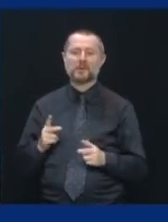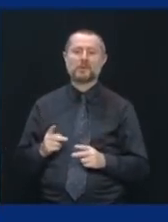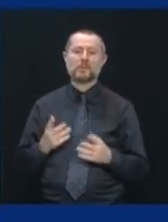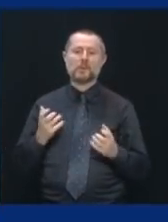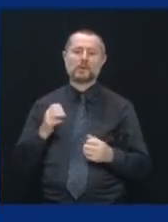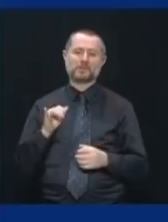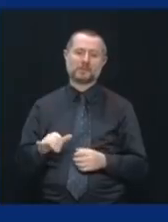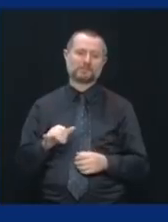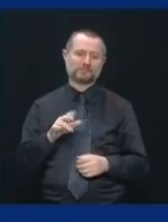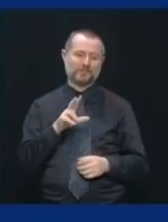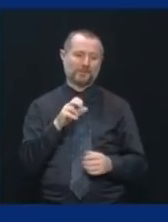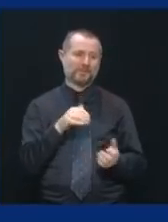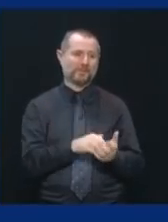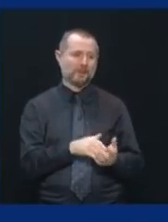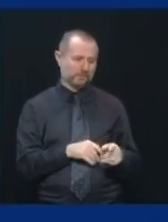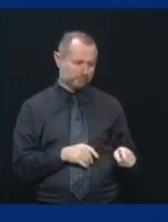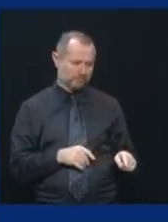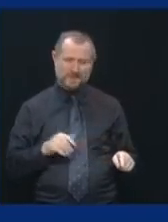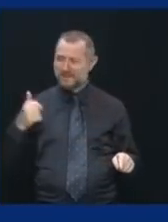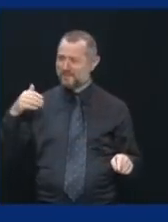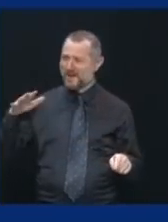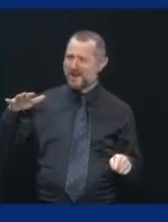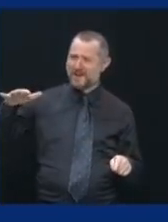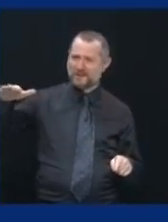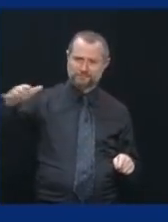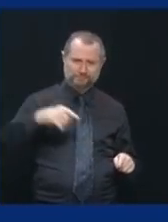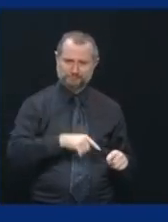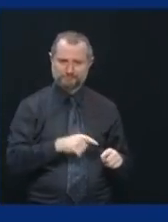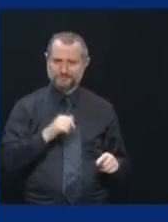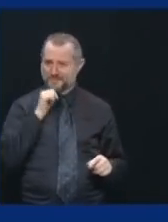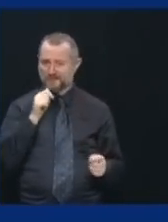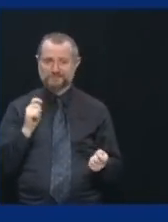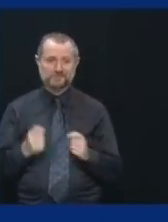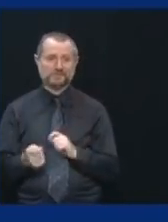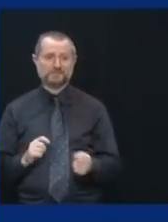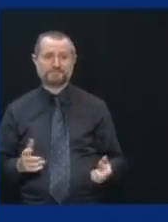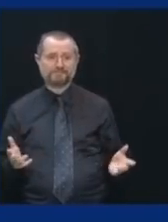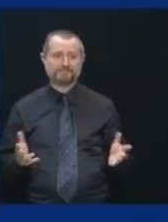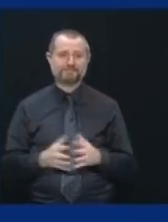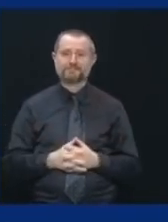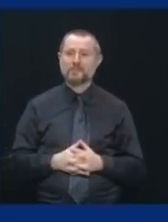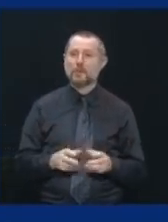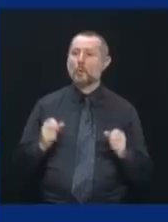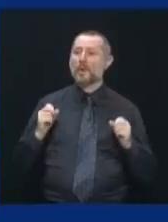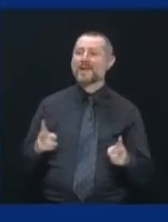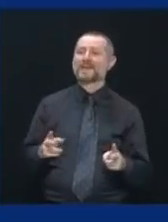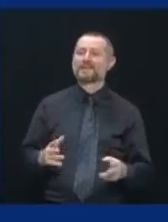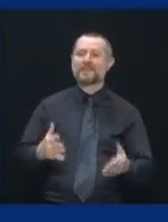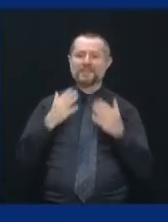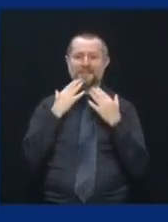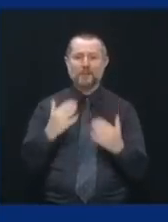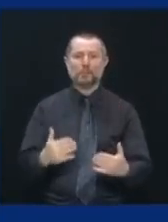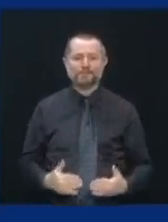300,000 vaccines every week, and that's not going to change. Okay, thank you very much.